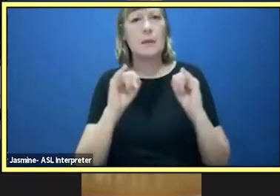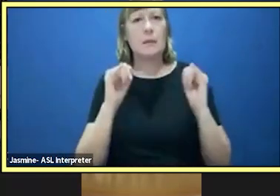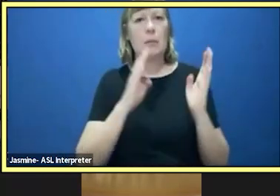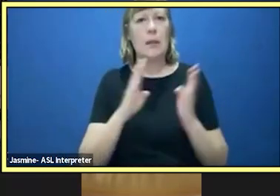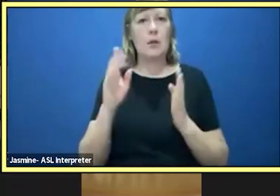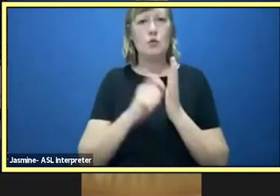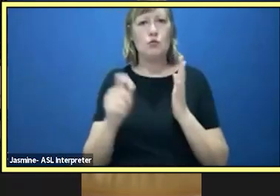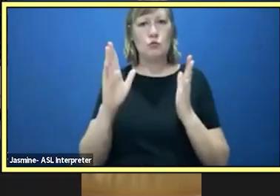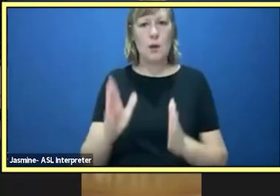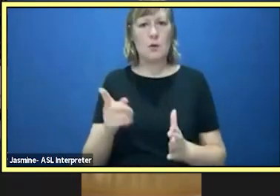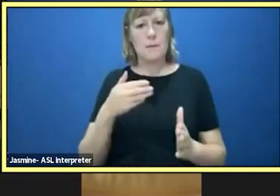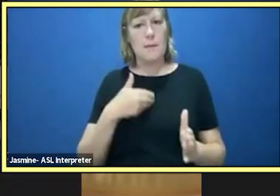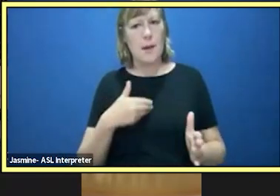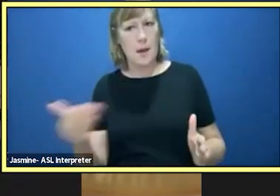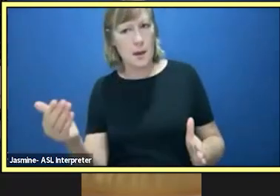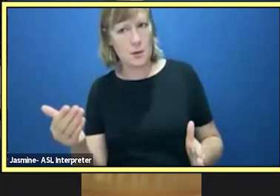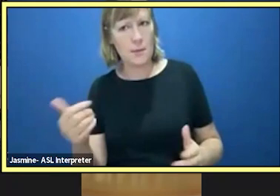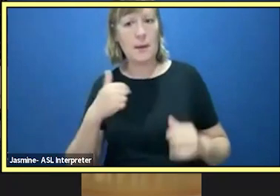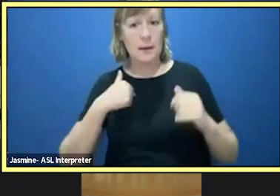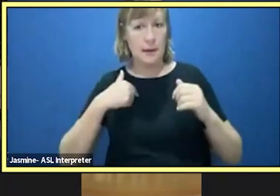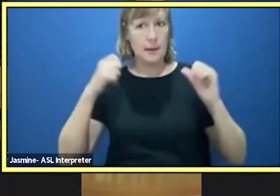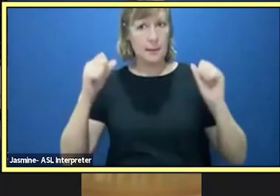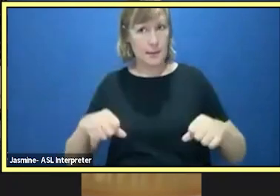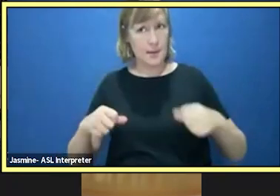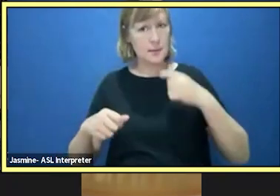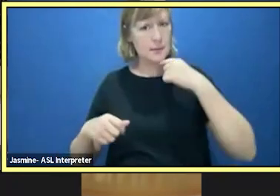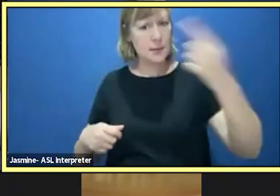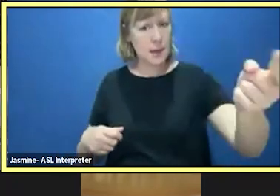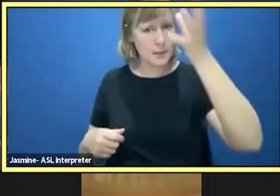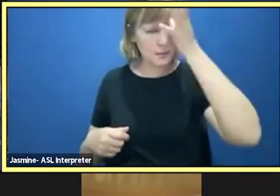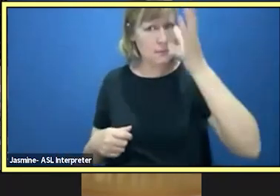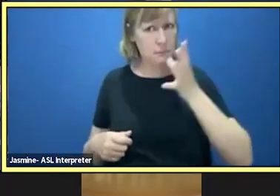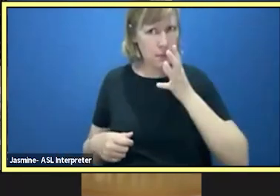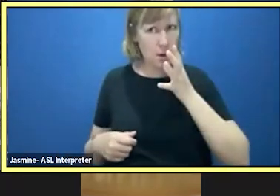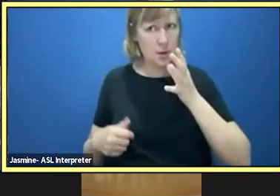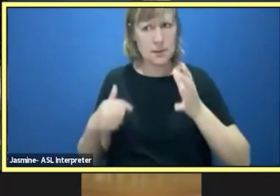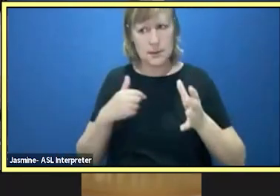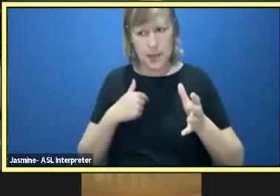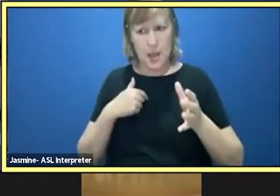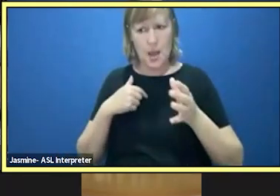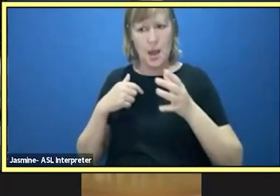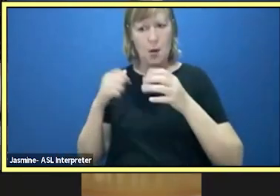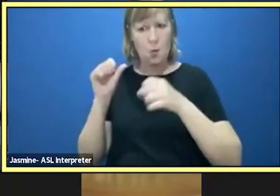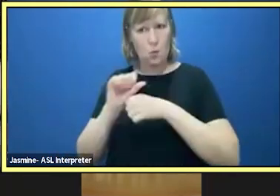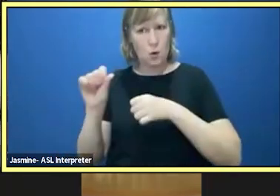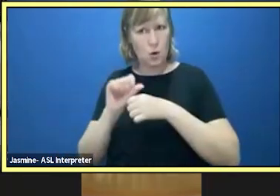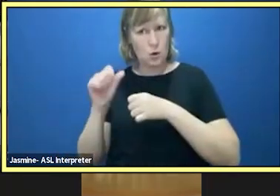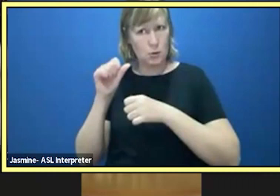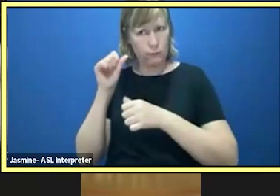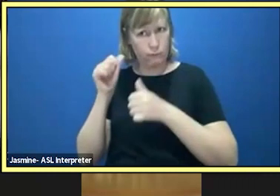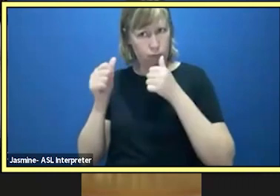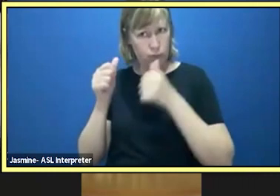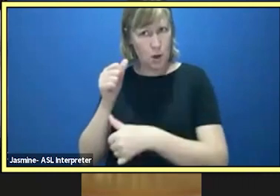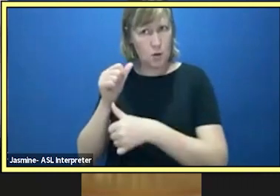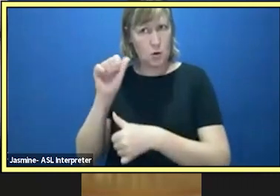verbally tell the parents, well, listen, I was hired, I think we talked about that earlier, I was hired by ABC. So if you want to continue to have me as your plan writer, which